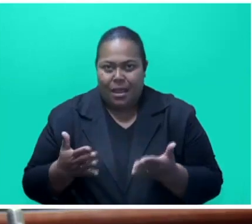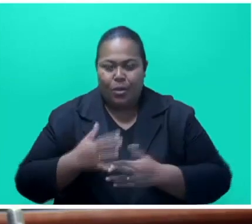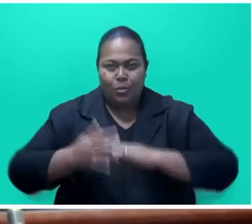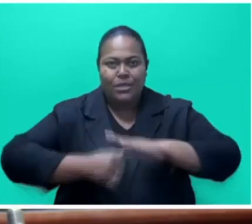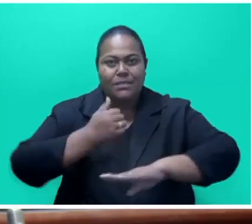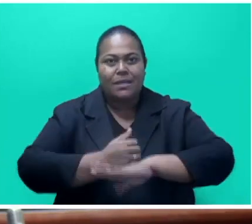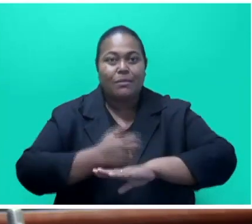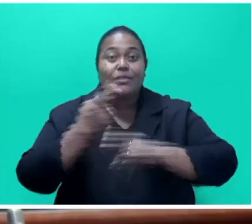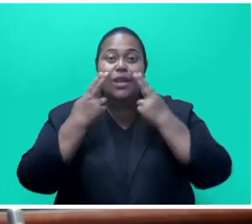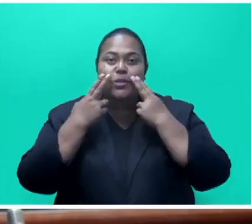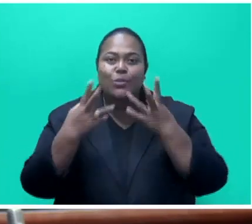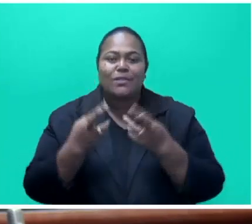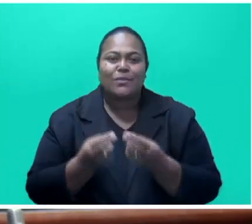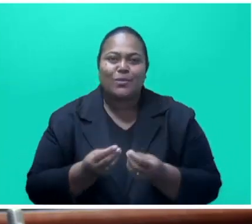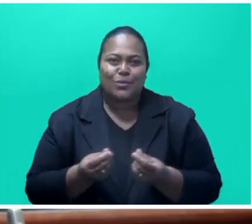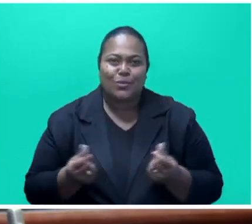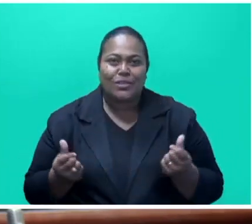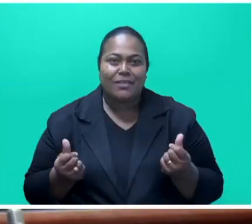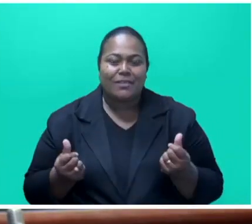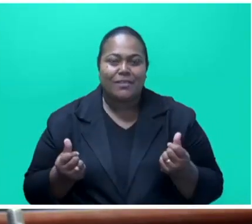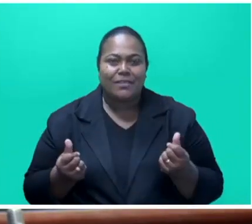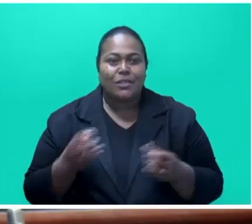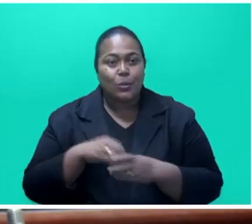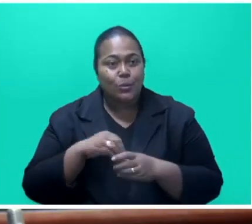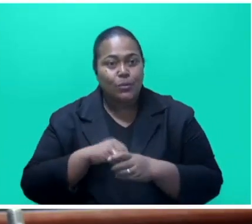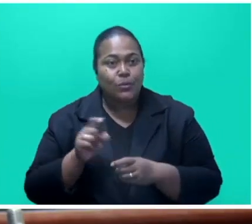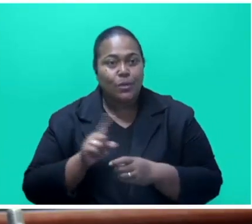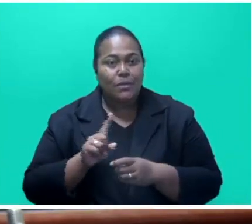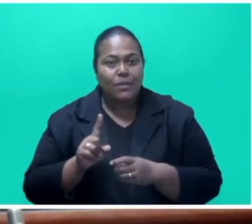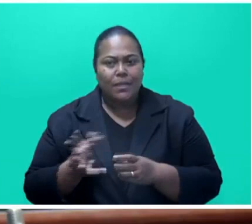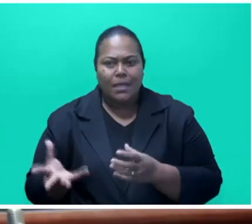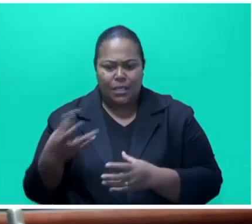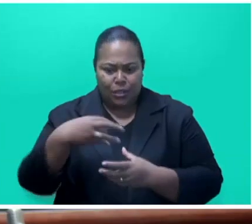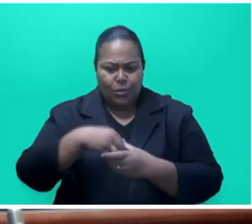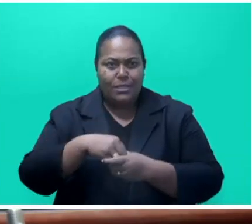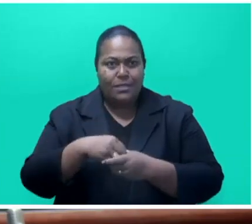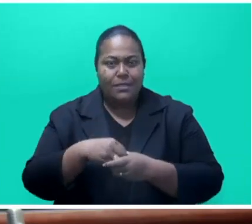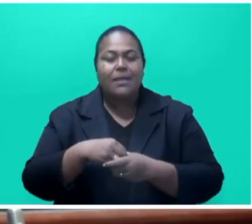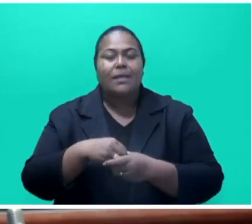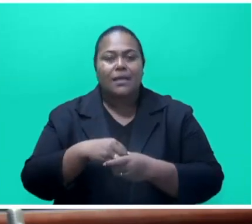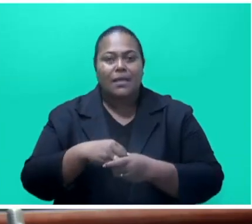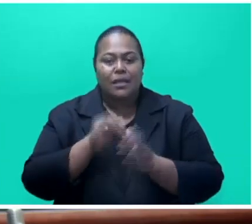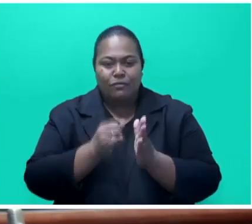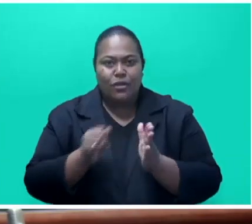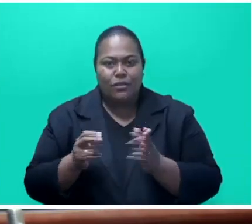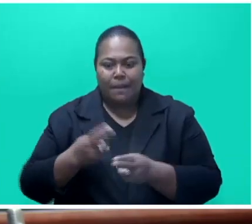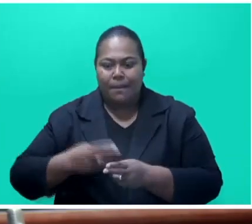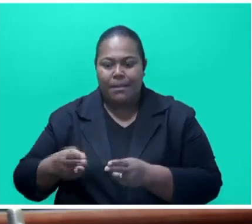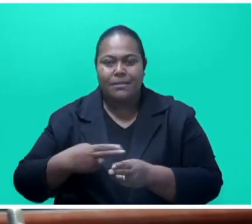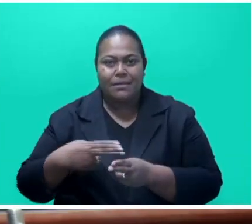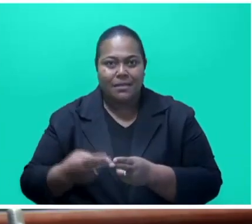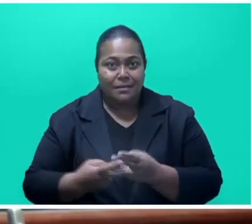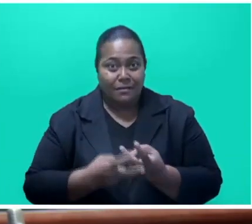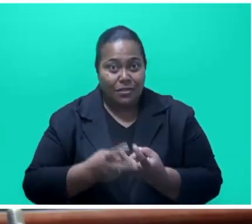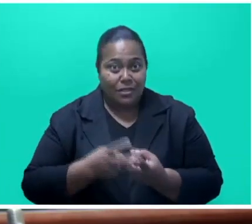nature-based solutions, which includes integrated infrastructure and planted vegetation,